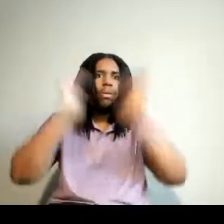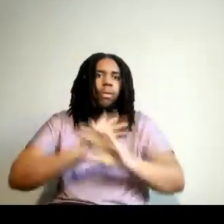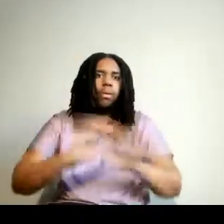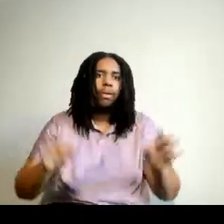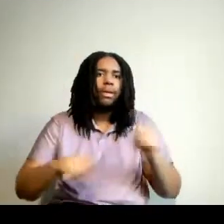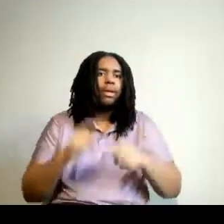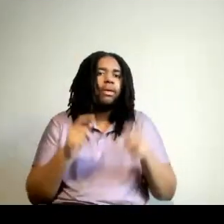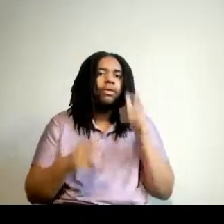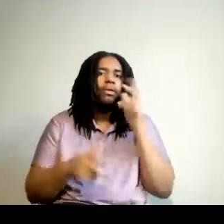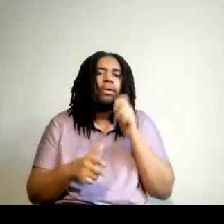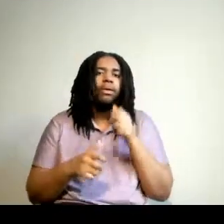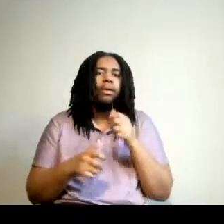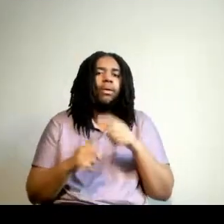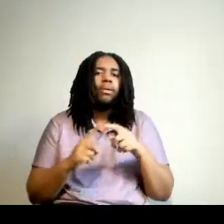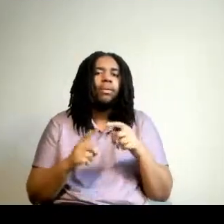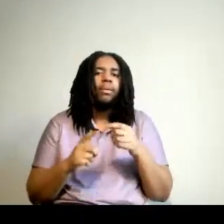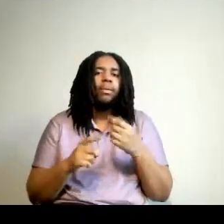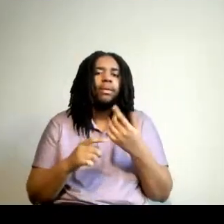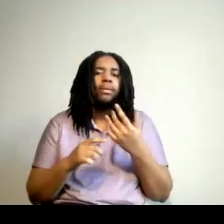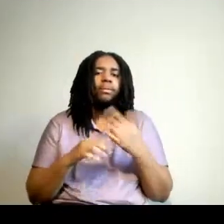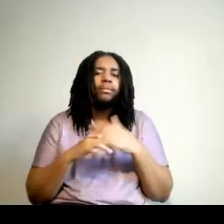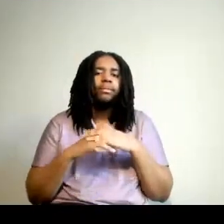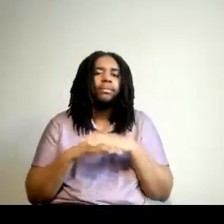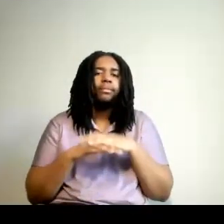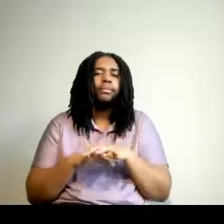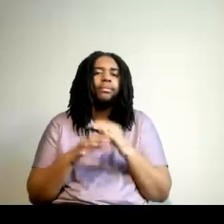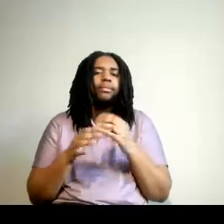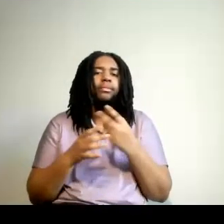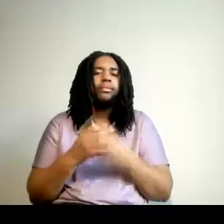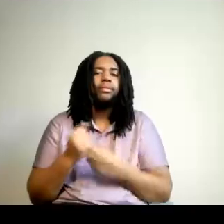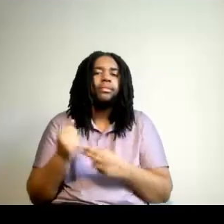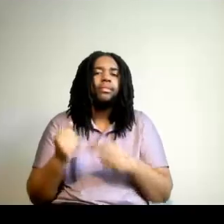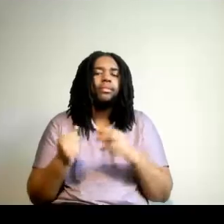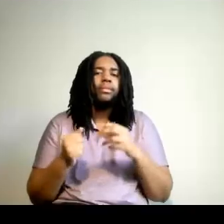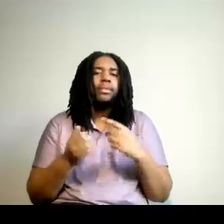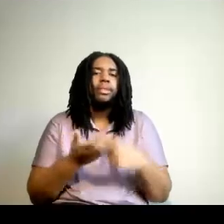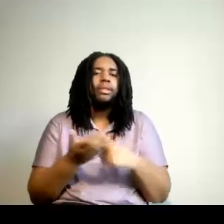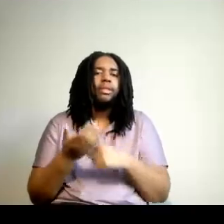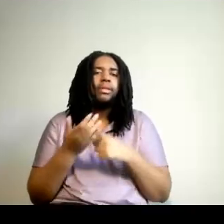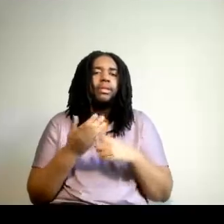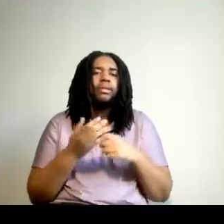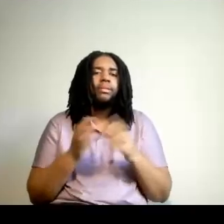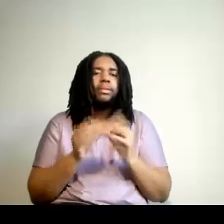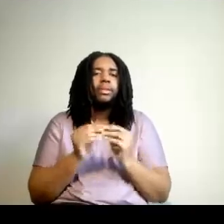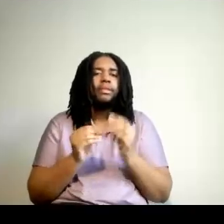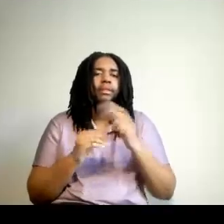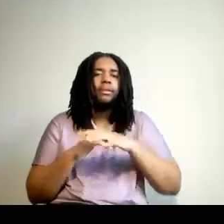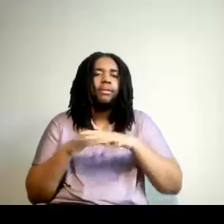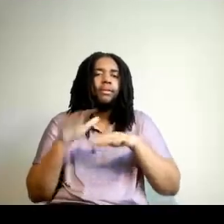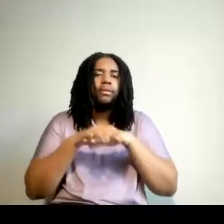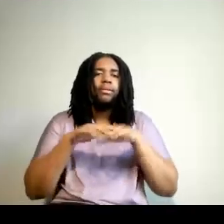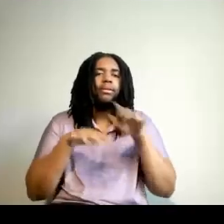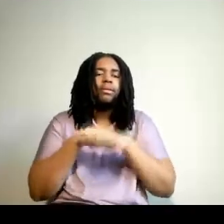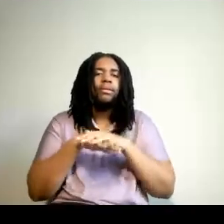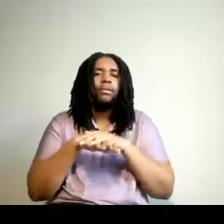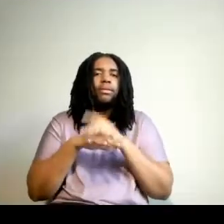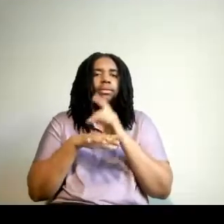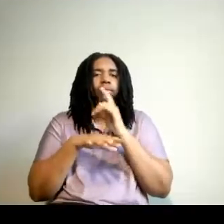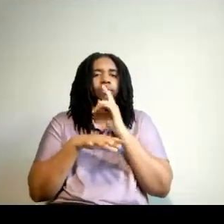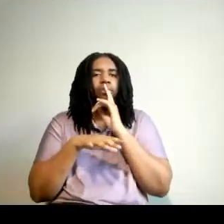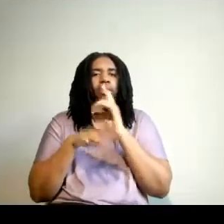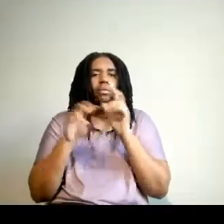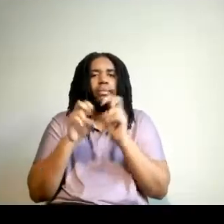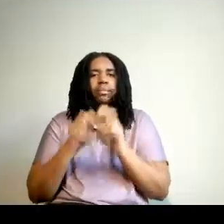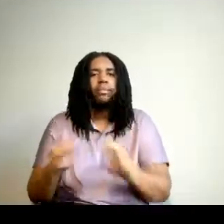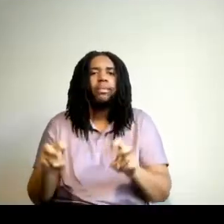again, we kind of layered in those discussion sessions one on top of each other when we looked at that root cause. So we added those